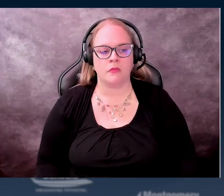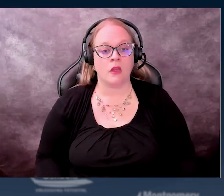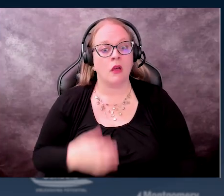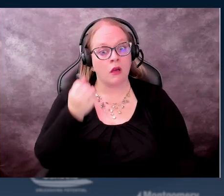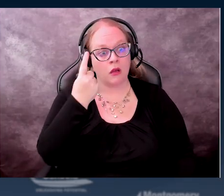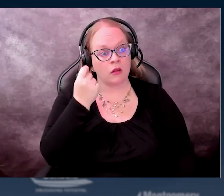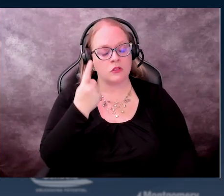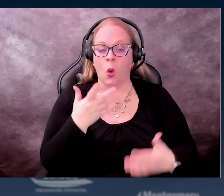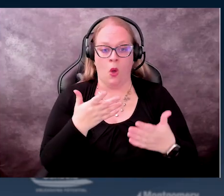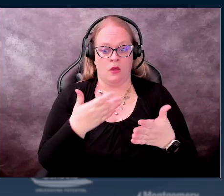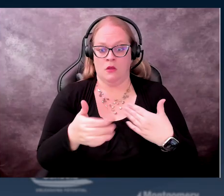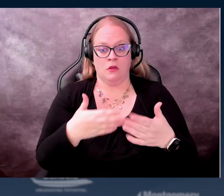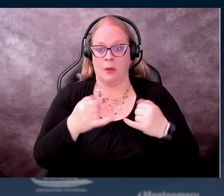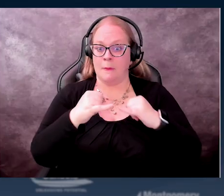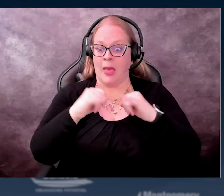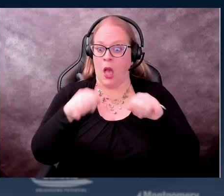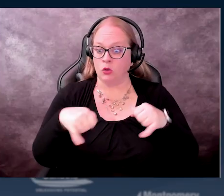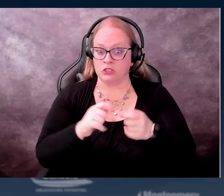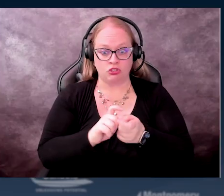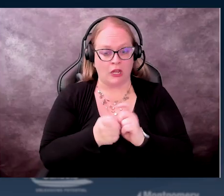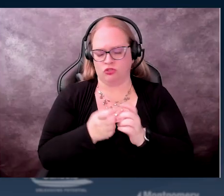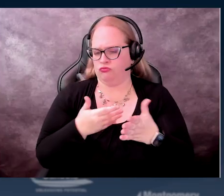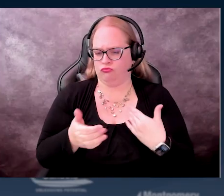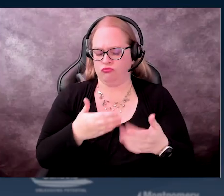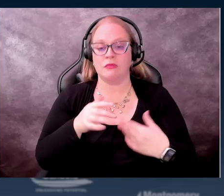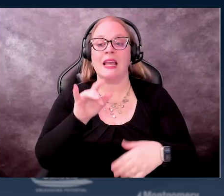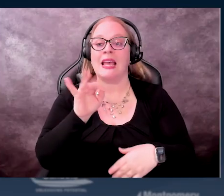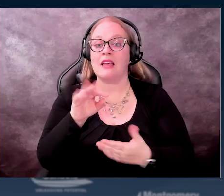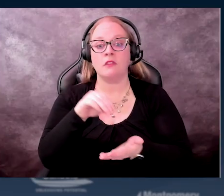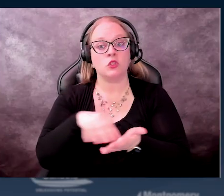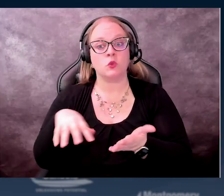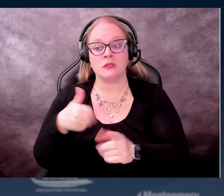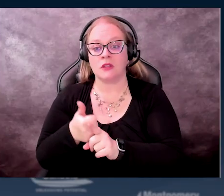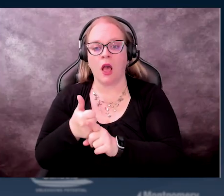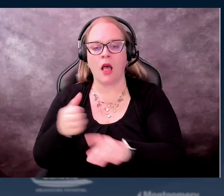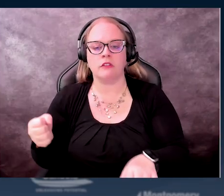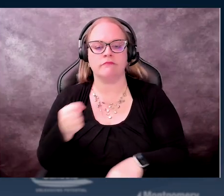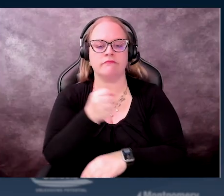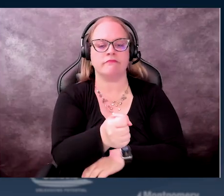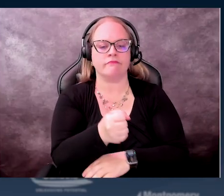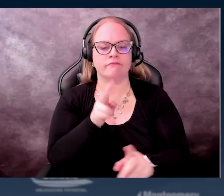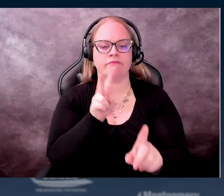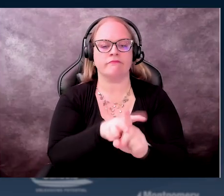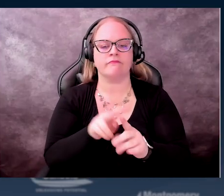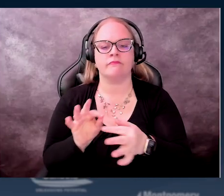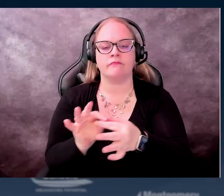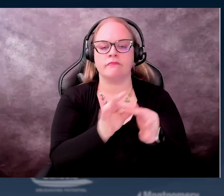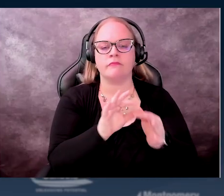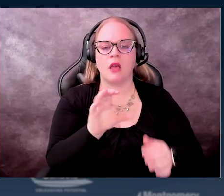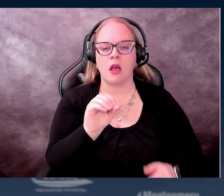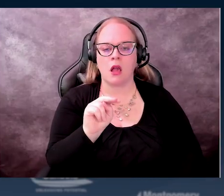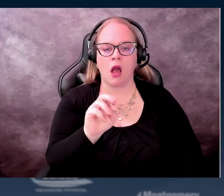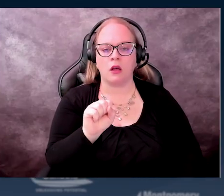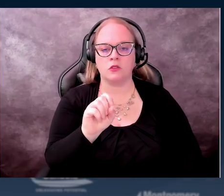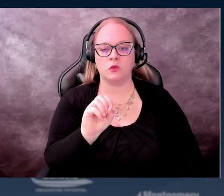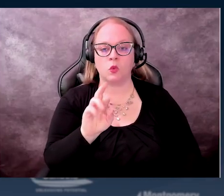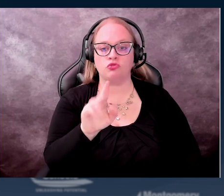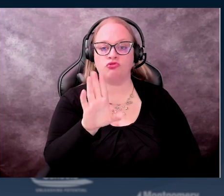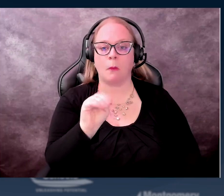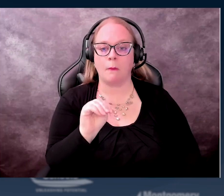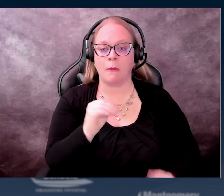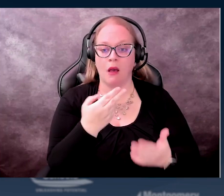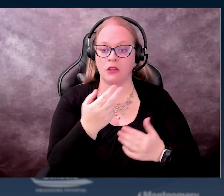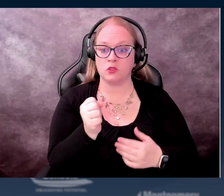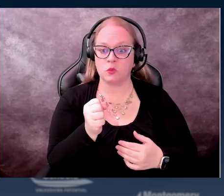school, they can remain in their assigned high school to graduate. And I know that's a question that's come up a